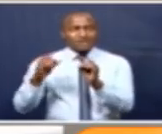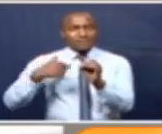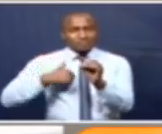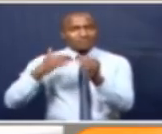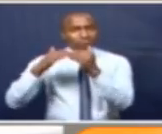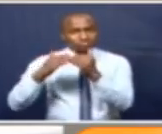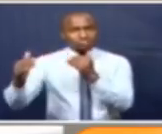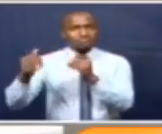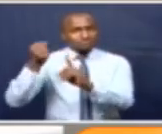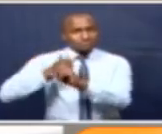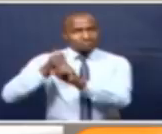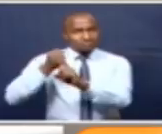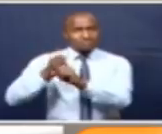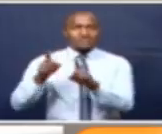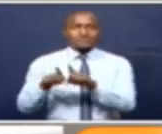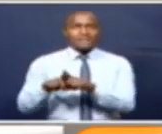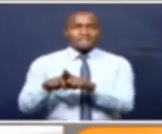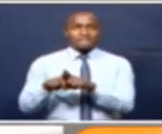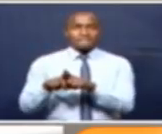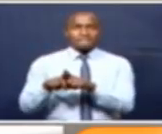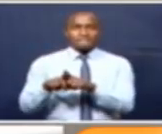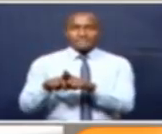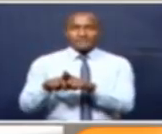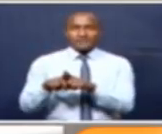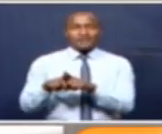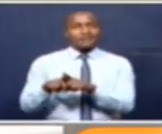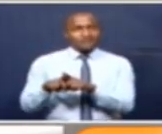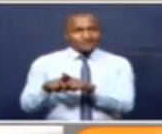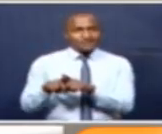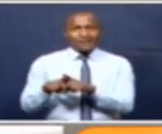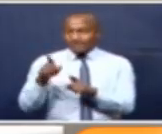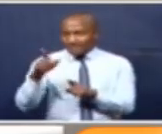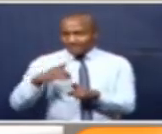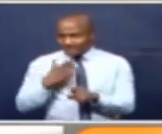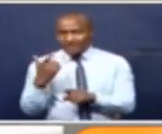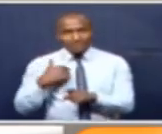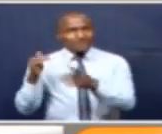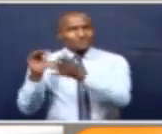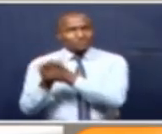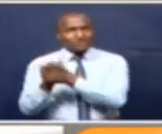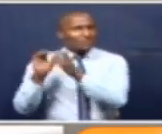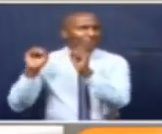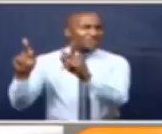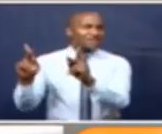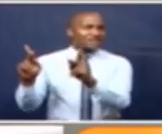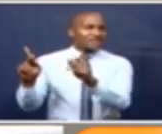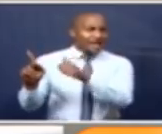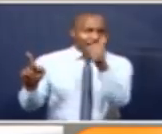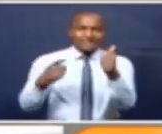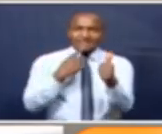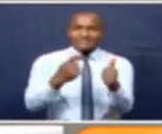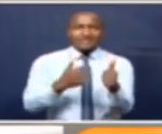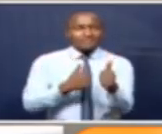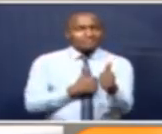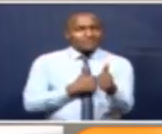an advocate. If speaking that truth will make me be called a Jubilee Mall, so be it. If speaking that truth will make me